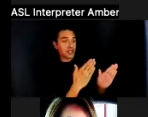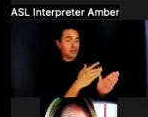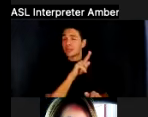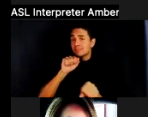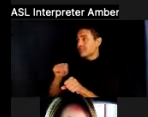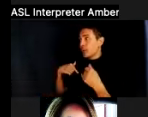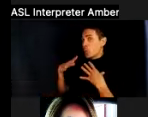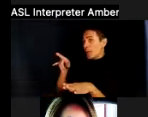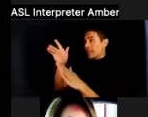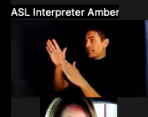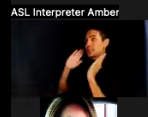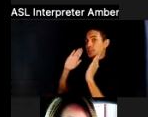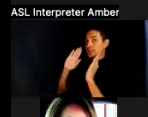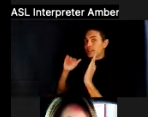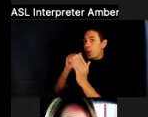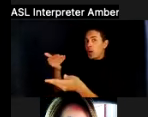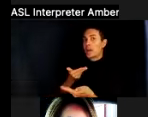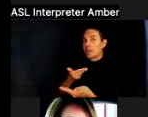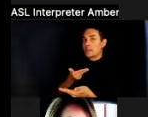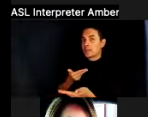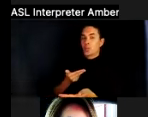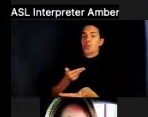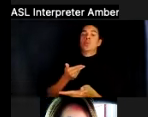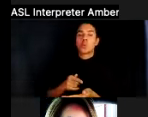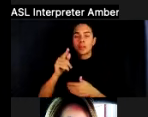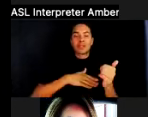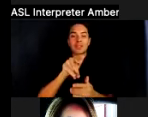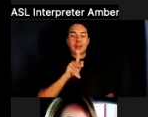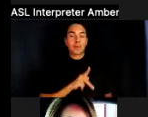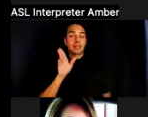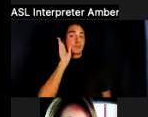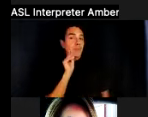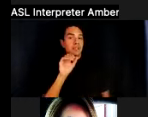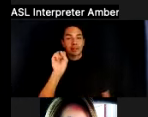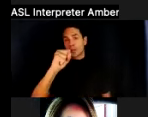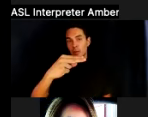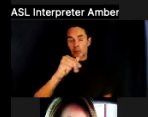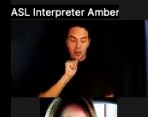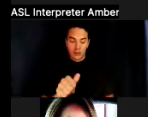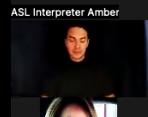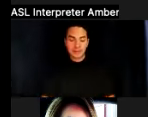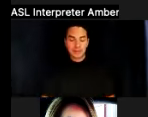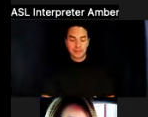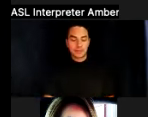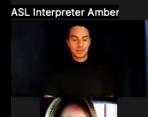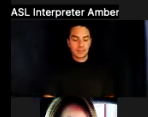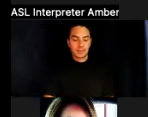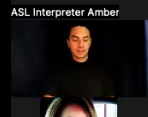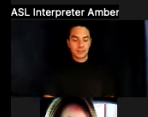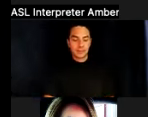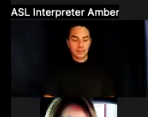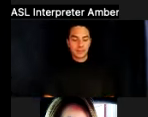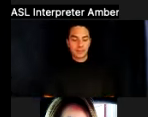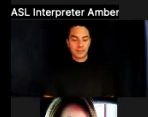recipient defines or identifies whether or not they have experienced this sexual harassment, and it is not dependent upon